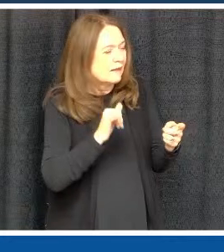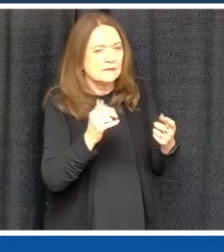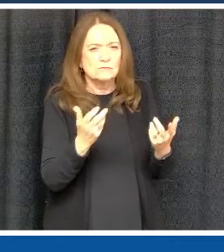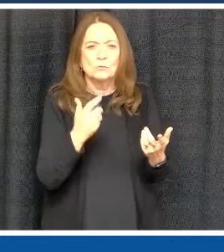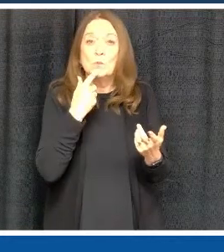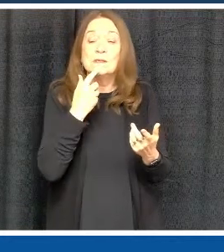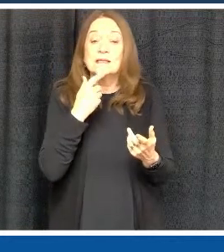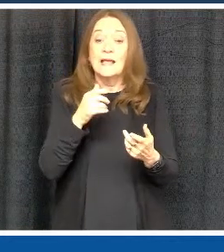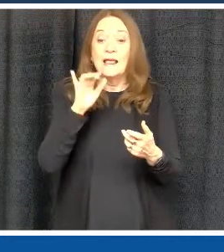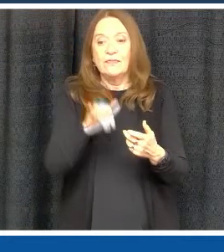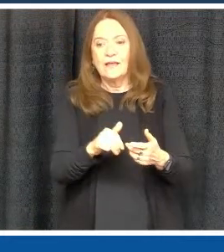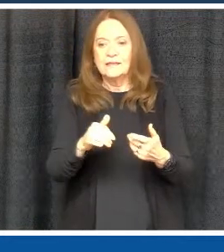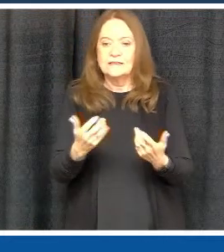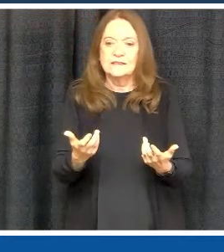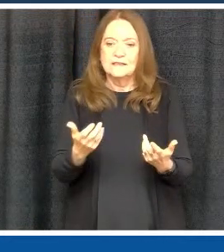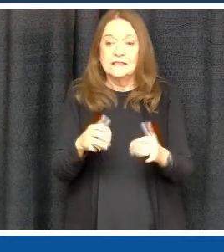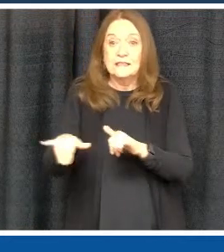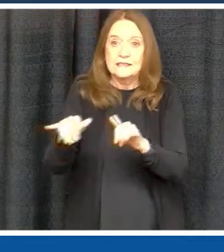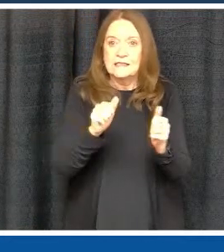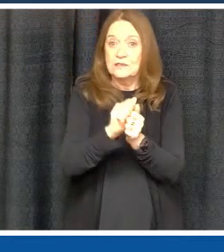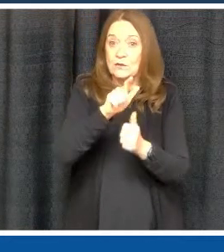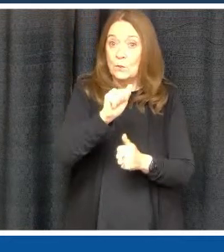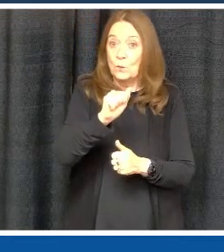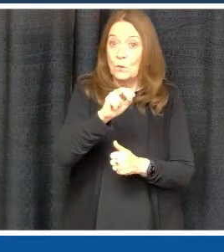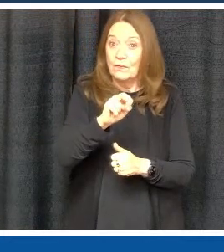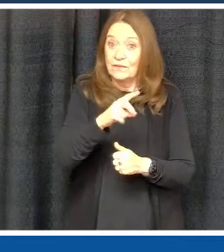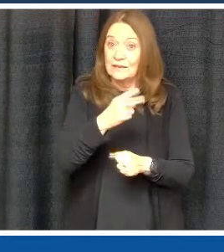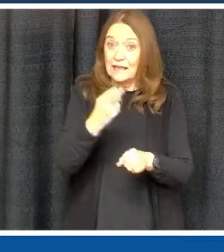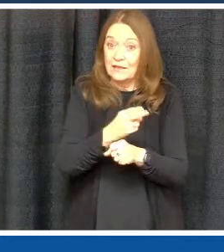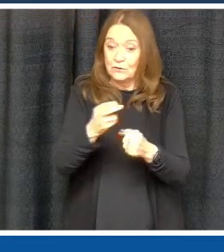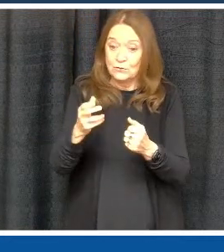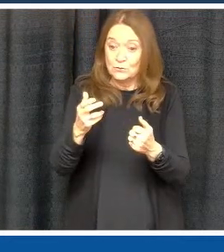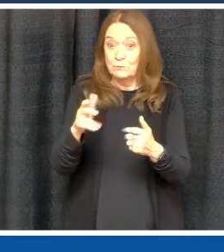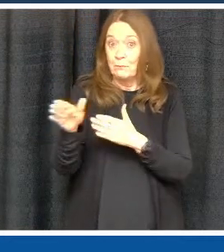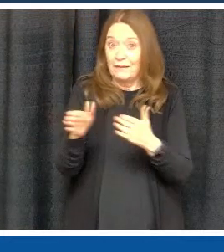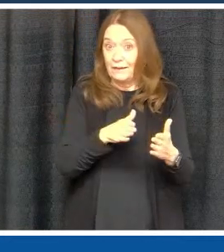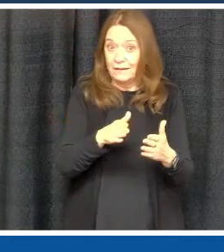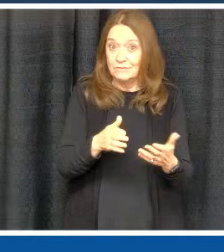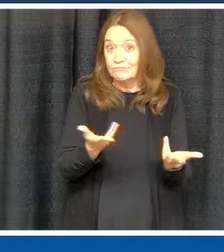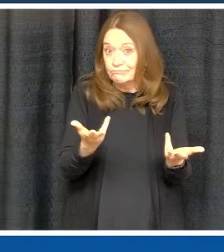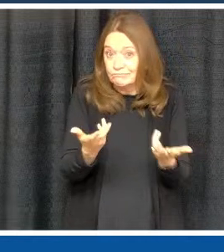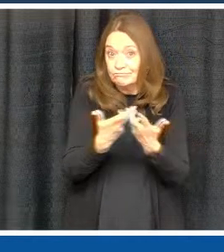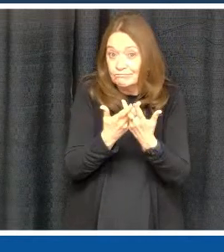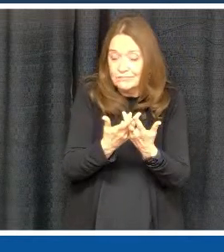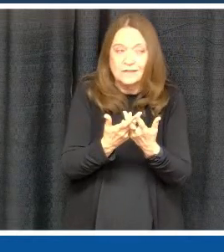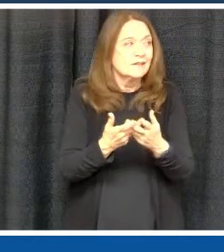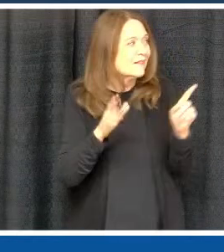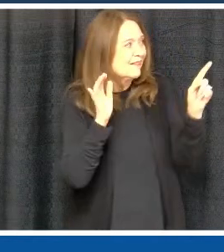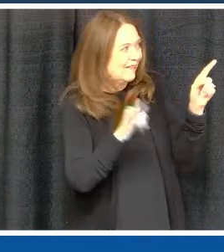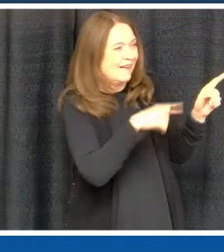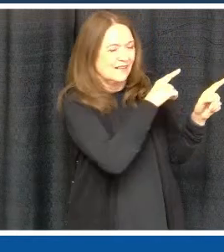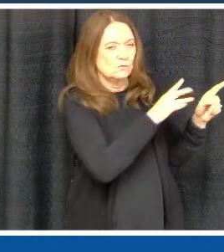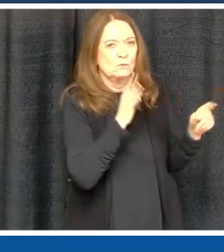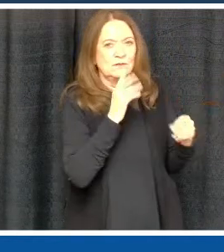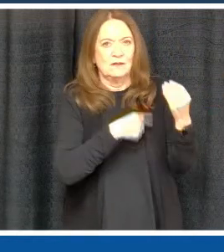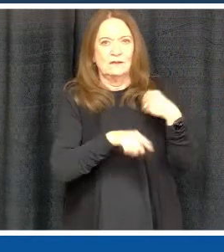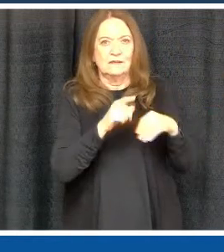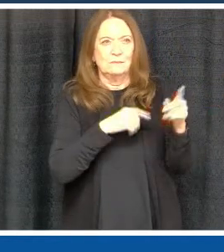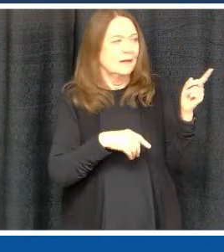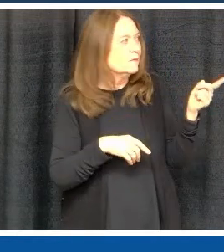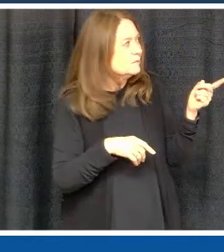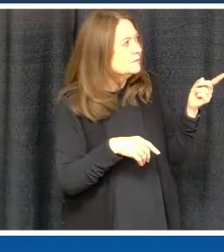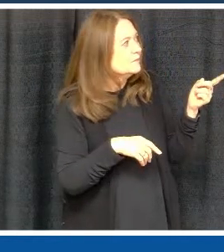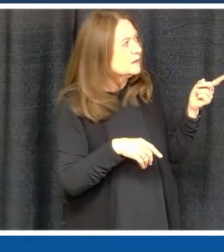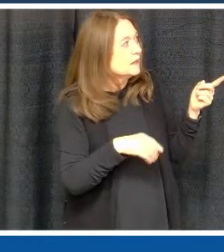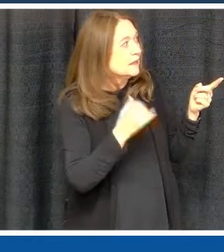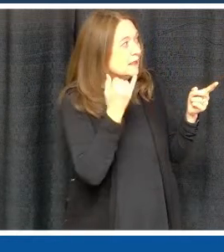have to look at. And we have to be a judge at times. Is that dot purple or red? Is